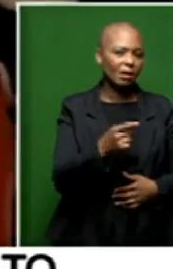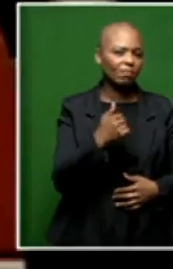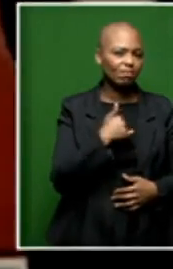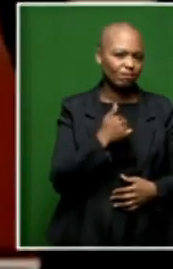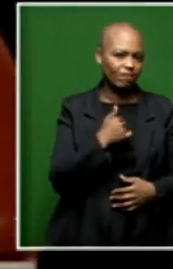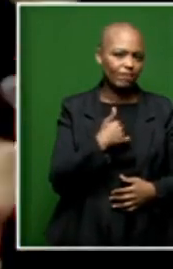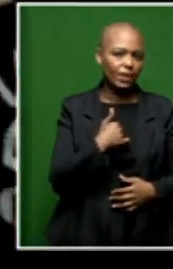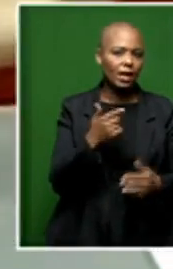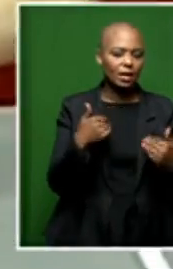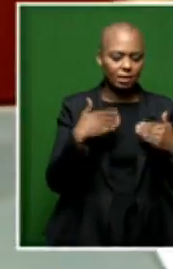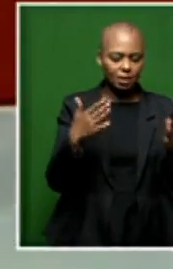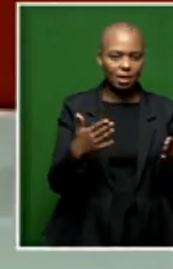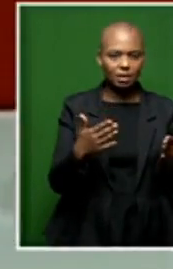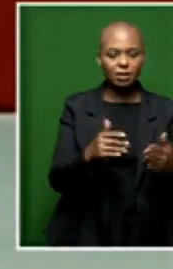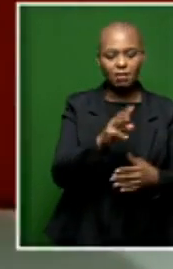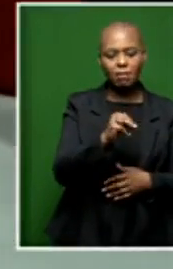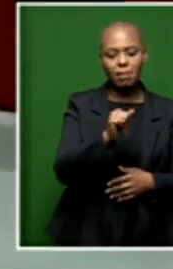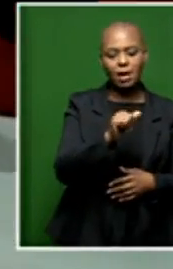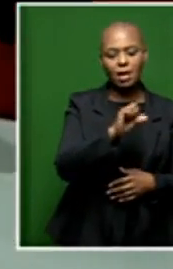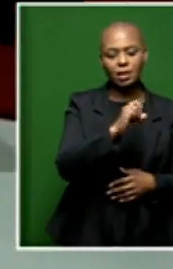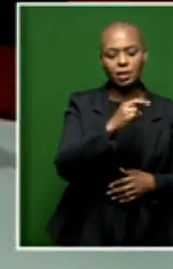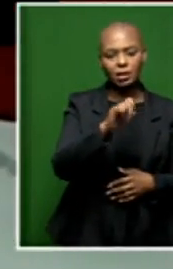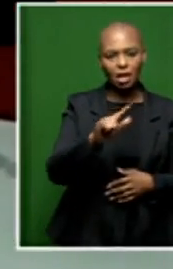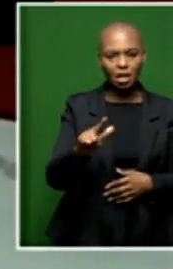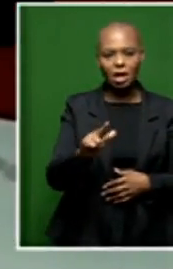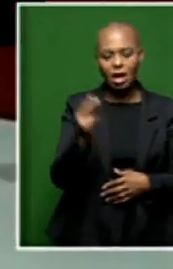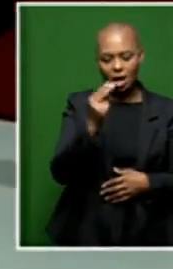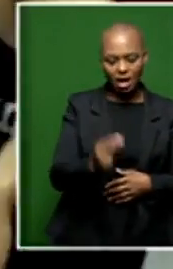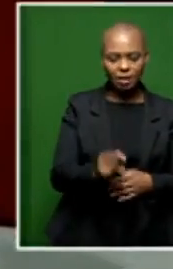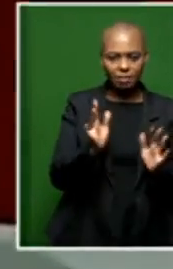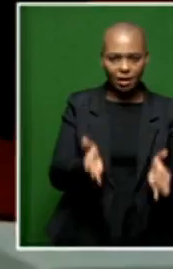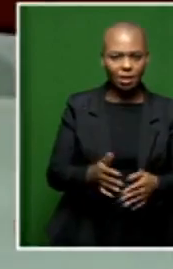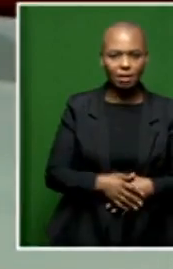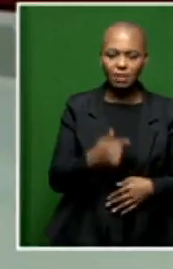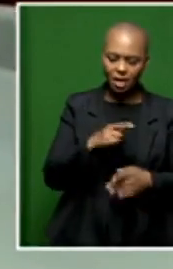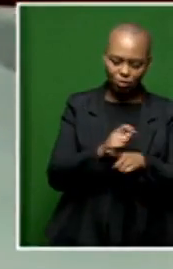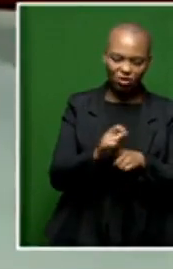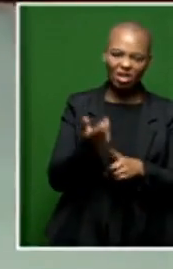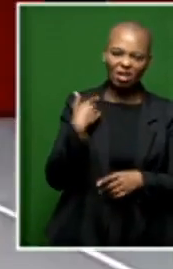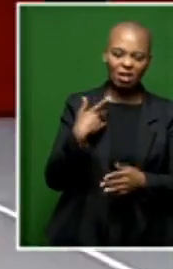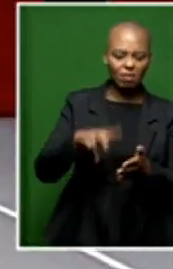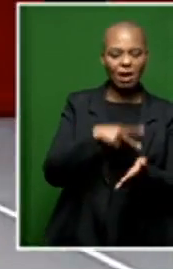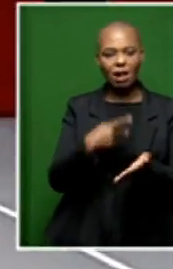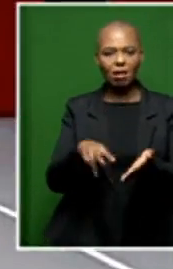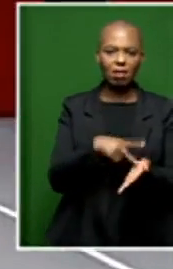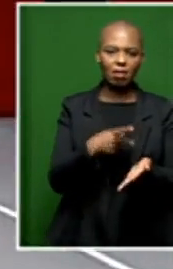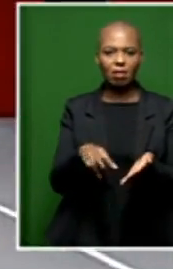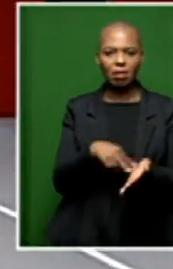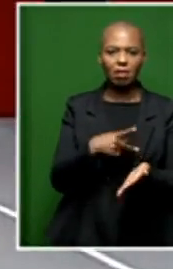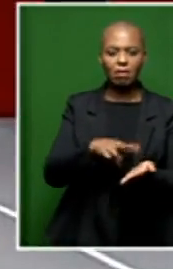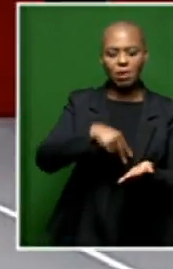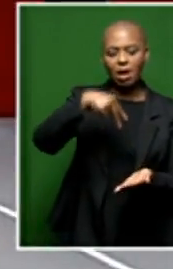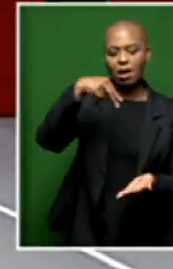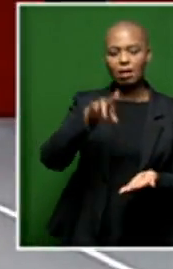I never started off in martial arts at all. In fact, I trained as a ballet dancer. It started off for